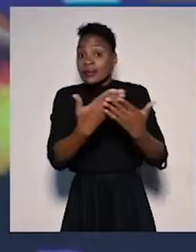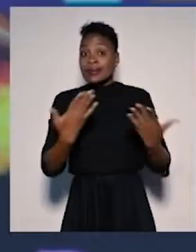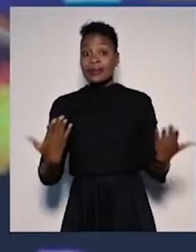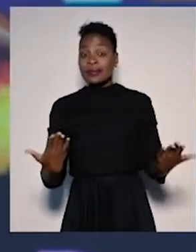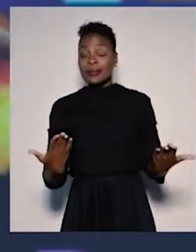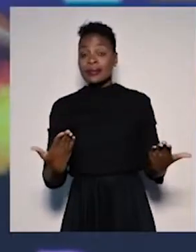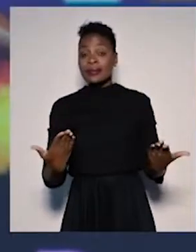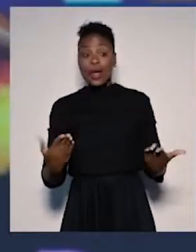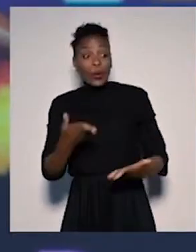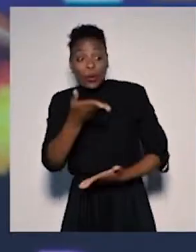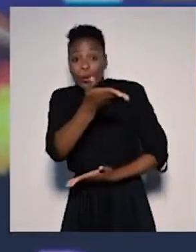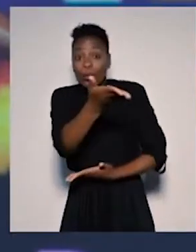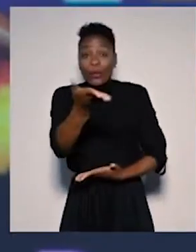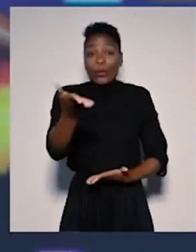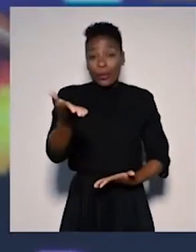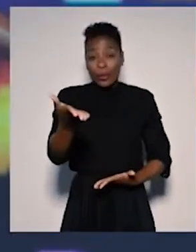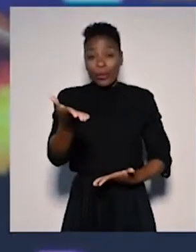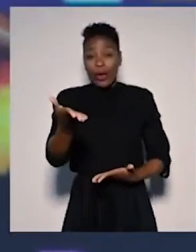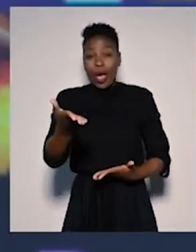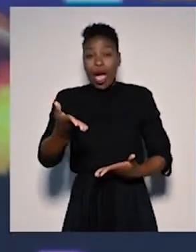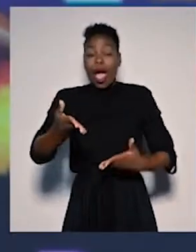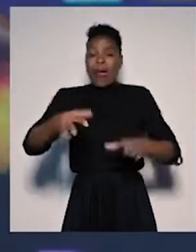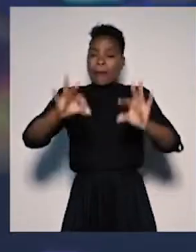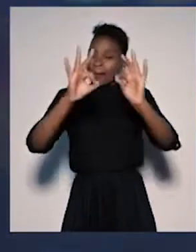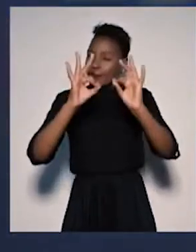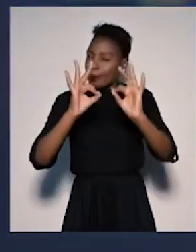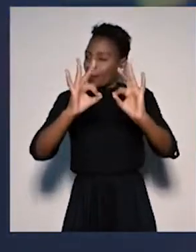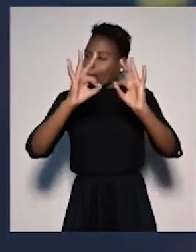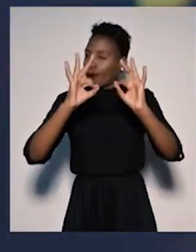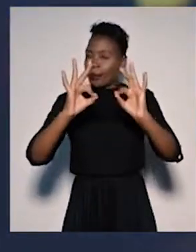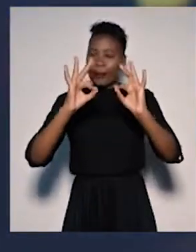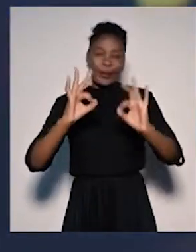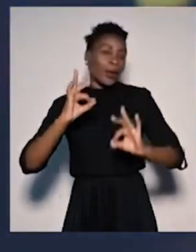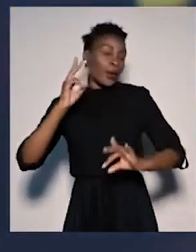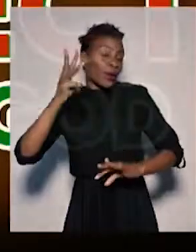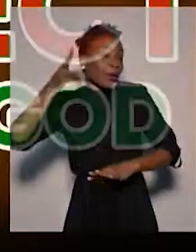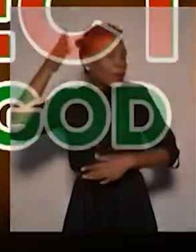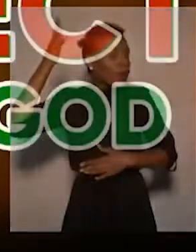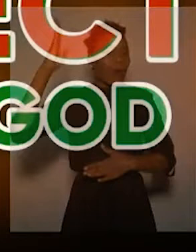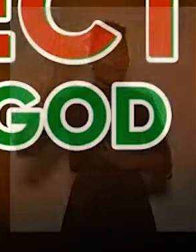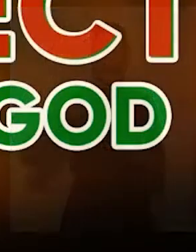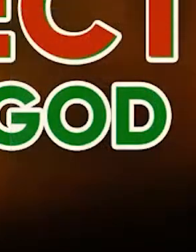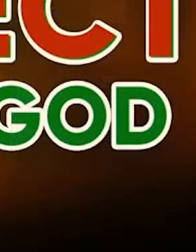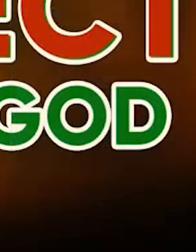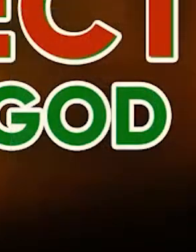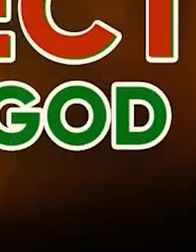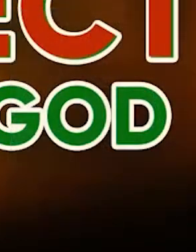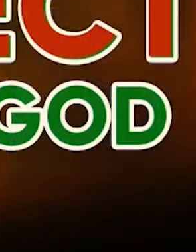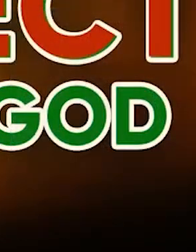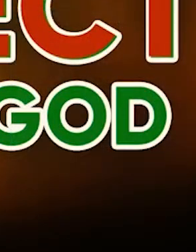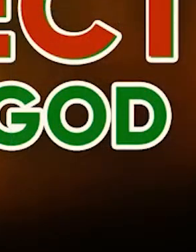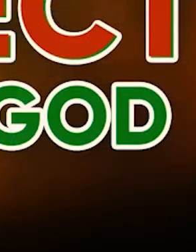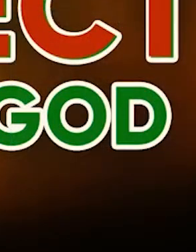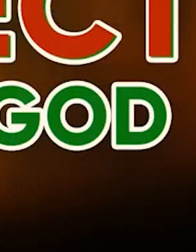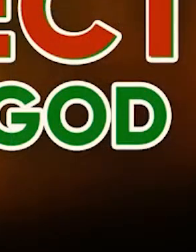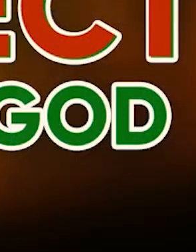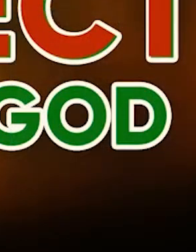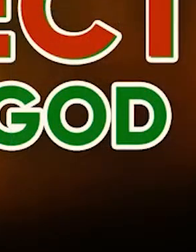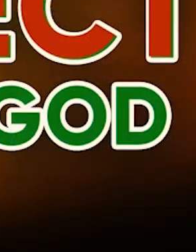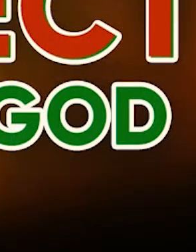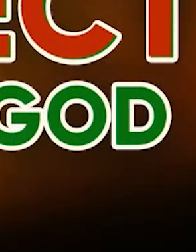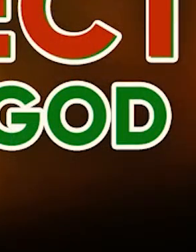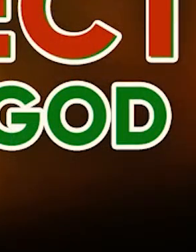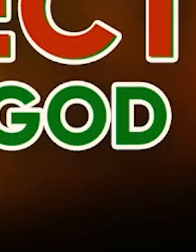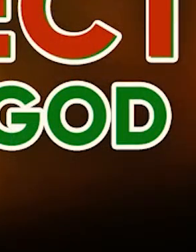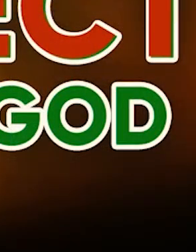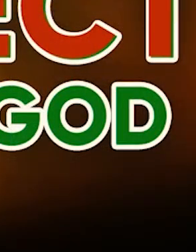how can you be in the perfect will of God? You know, that question has always been a question